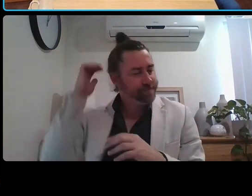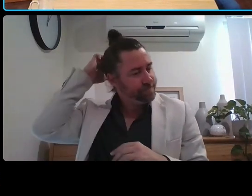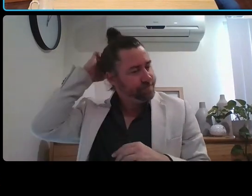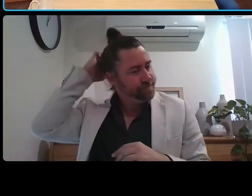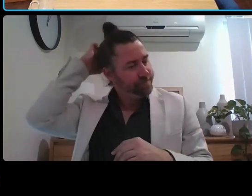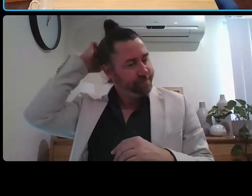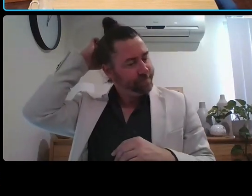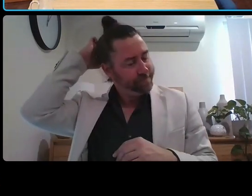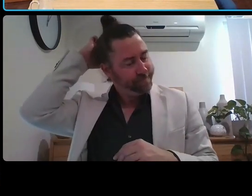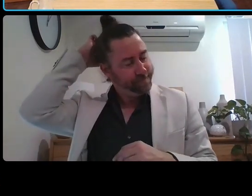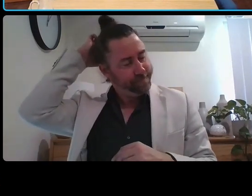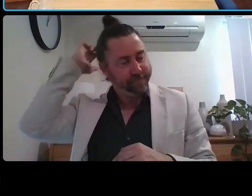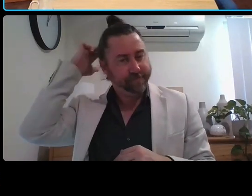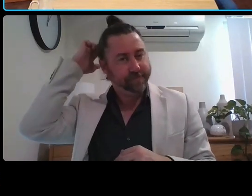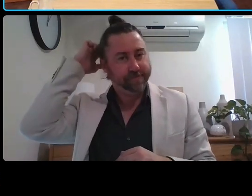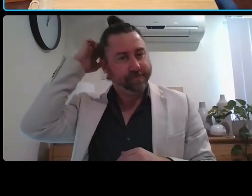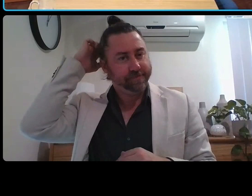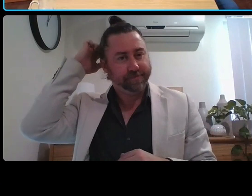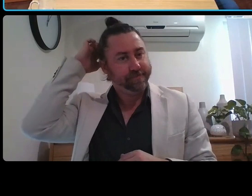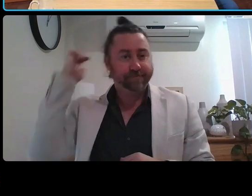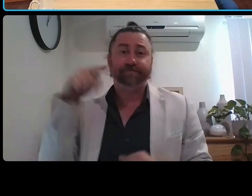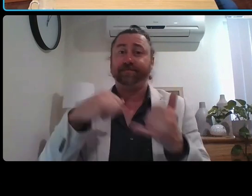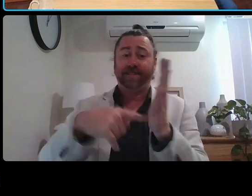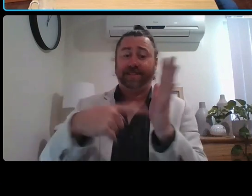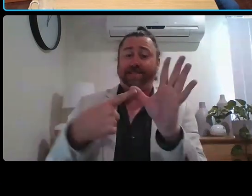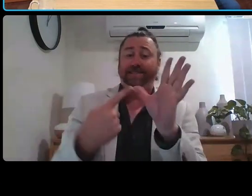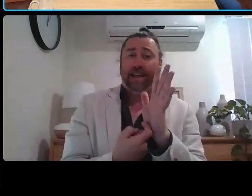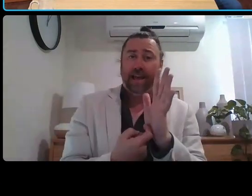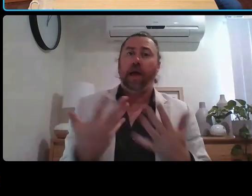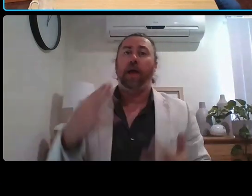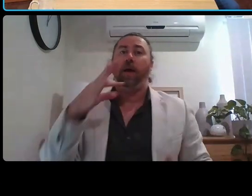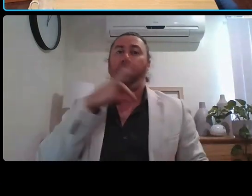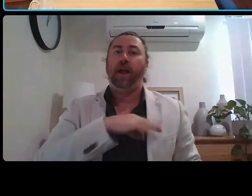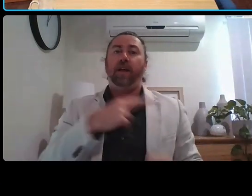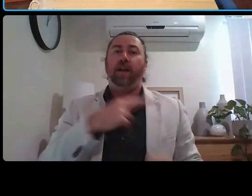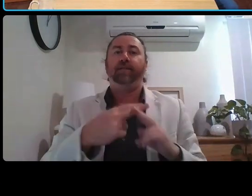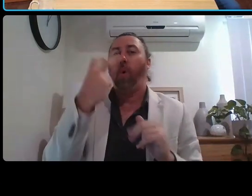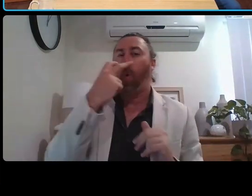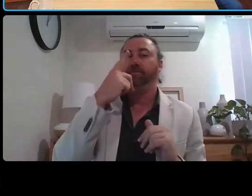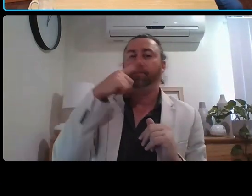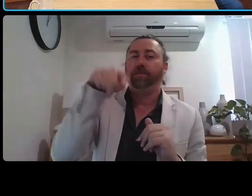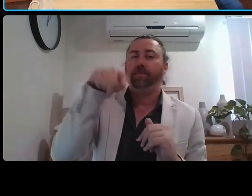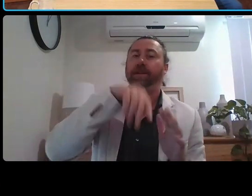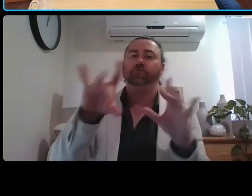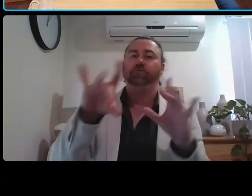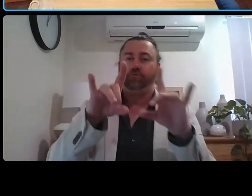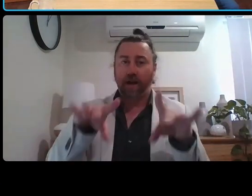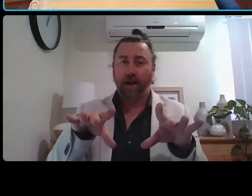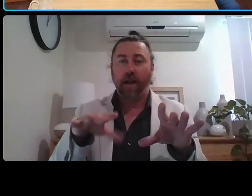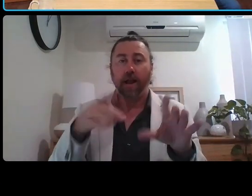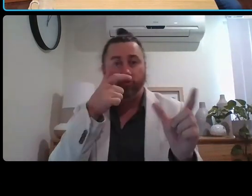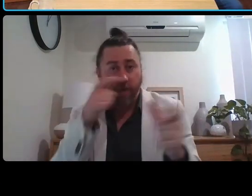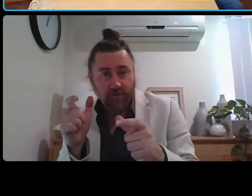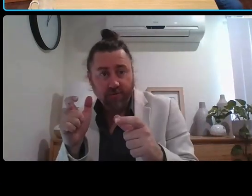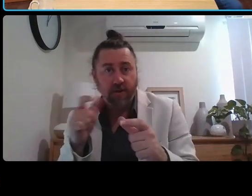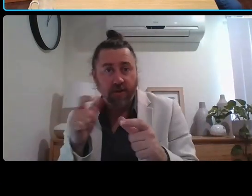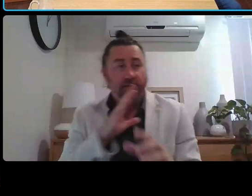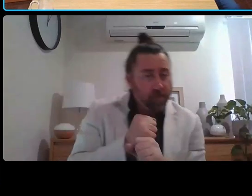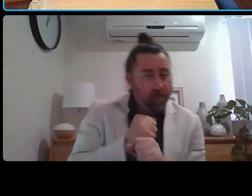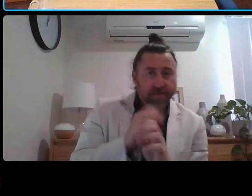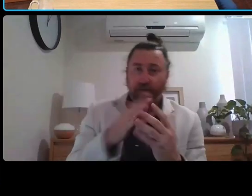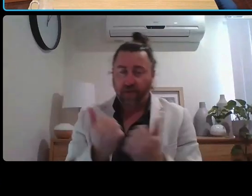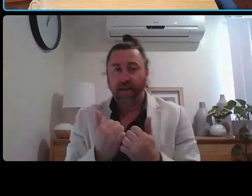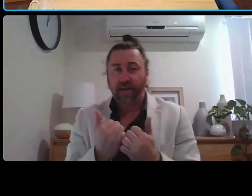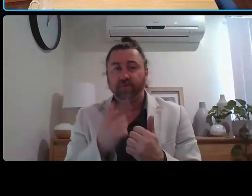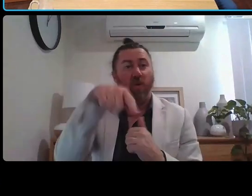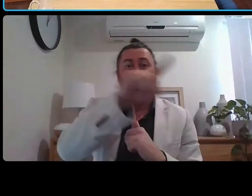So, Star Ratings will deliver a range of benefits for older Australians and their representatives, providers and government. Older Australians and their representatives will be